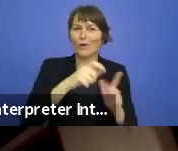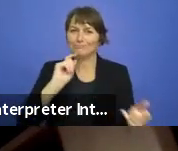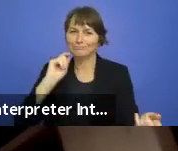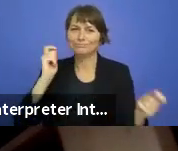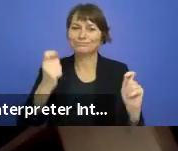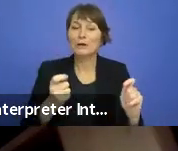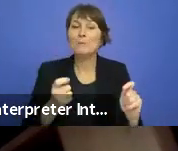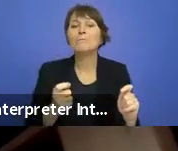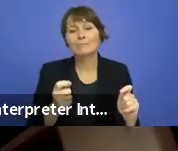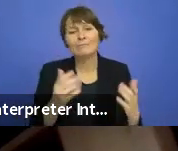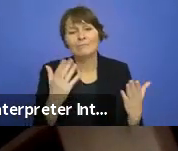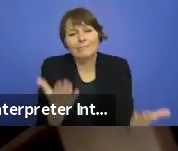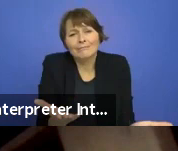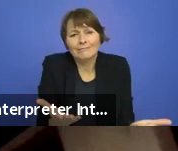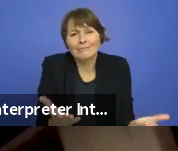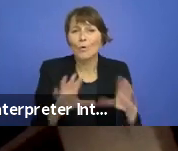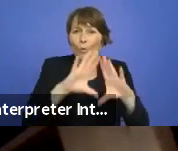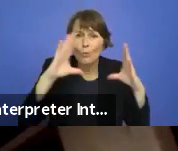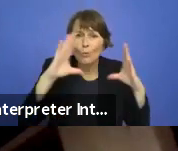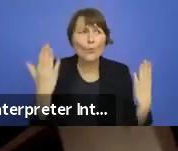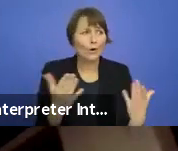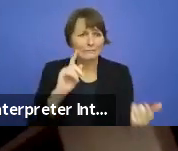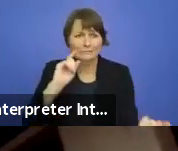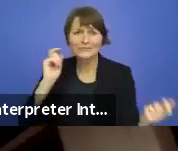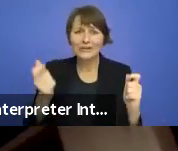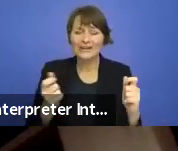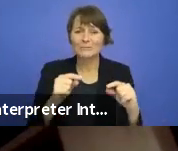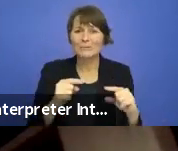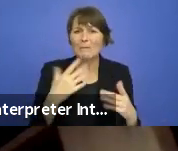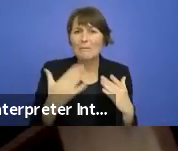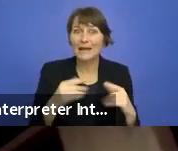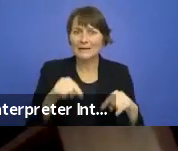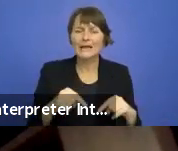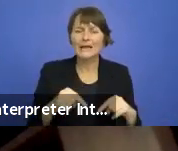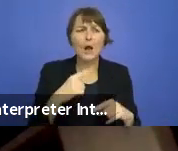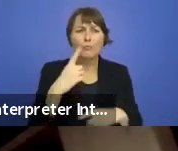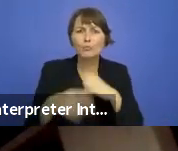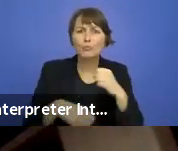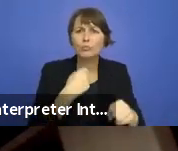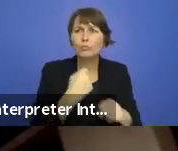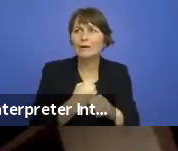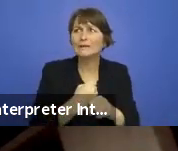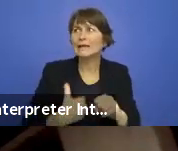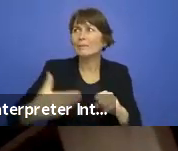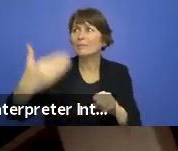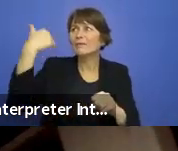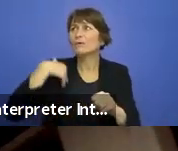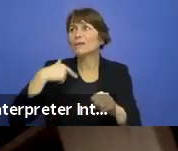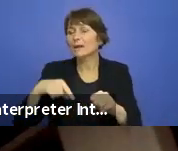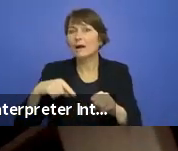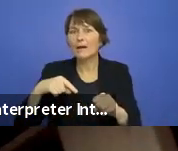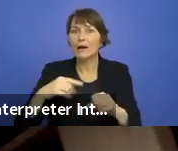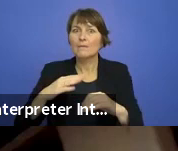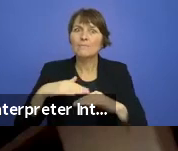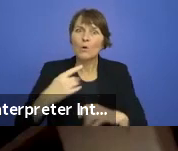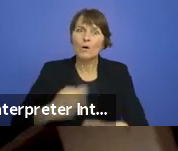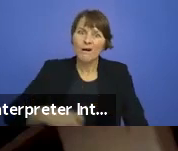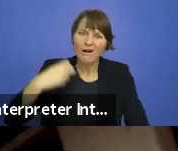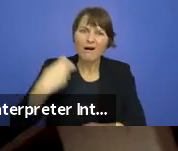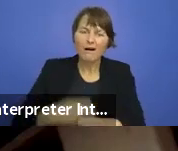harder now than it was a year ago. Much harder. Almost impossible to realise our ambitions.